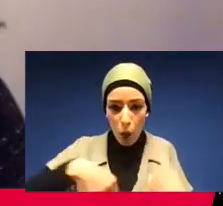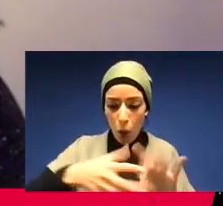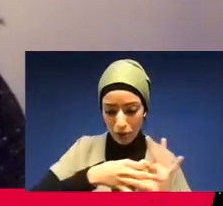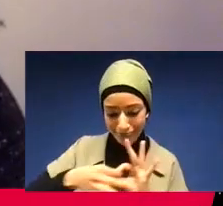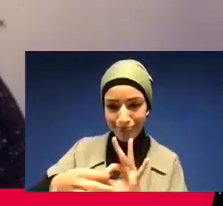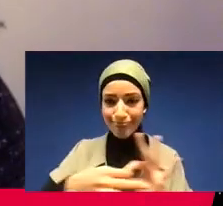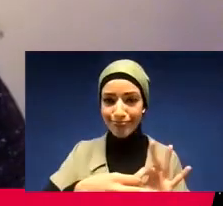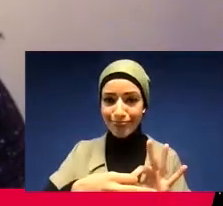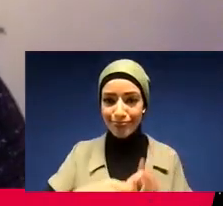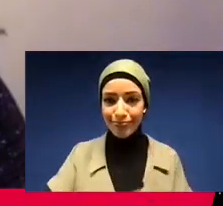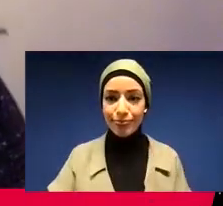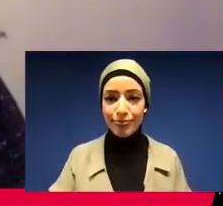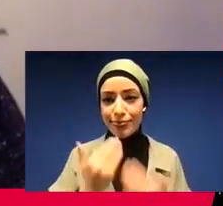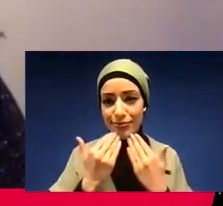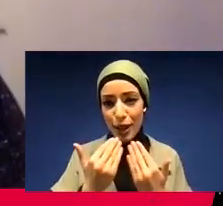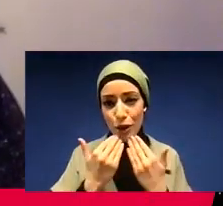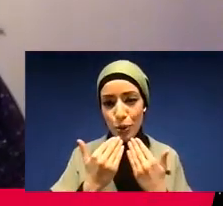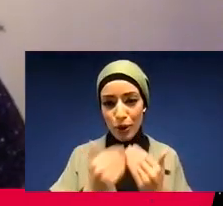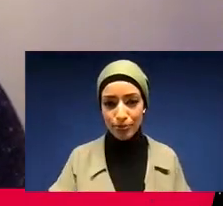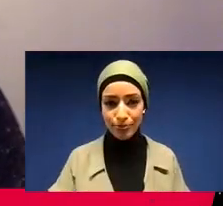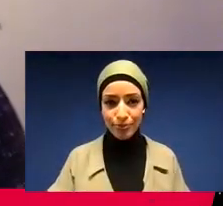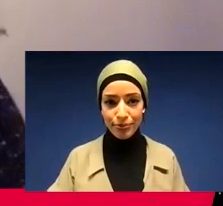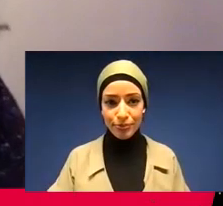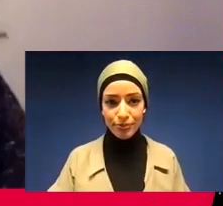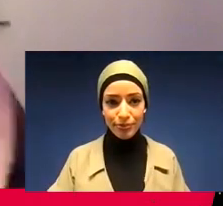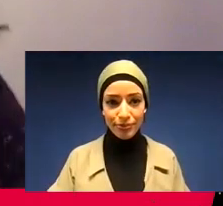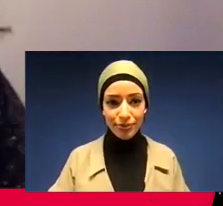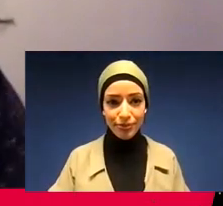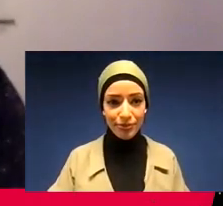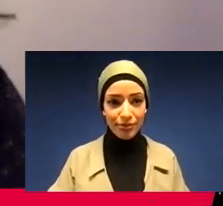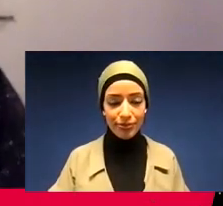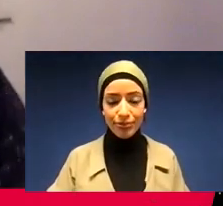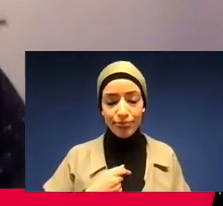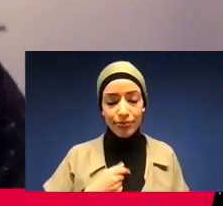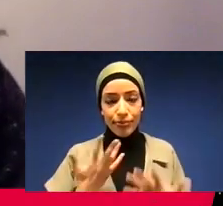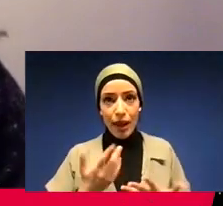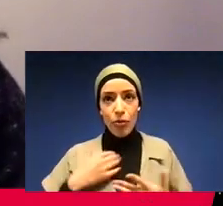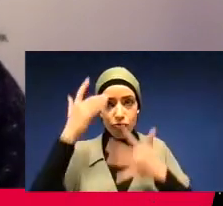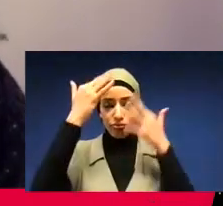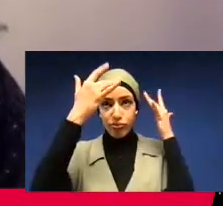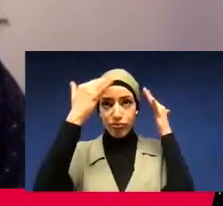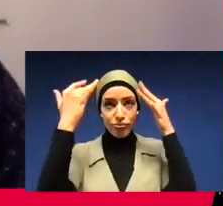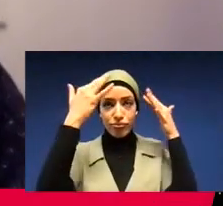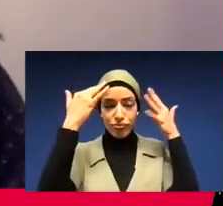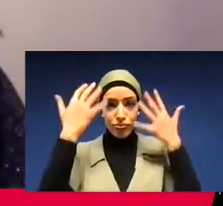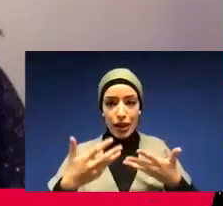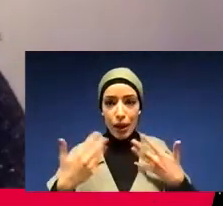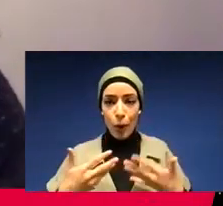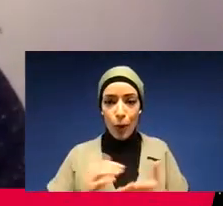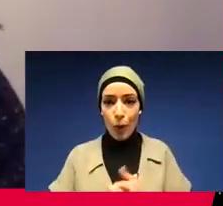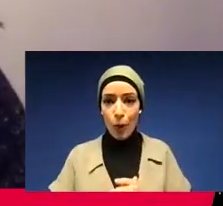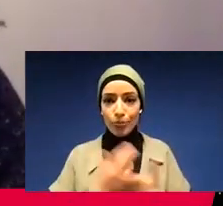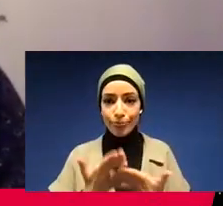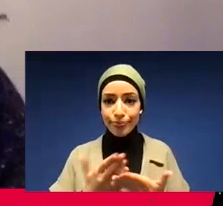realistically. Thank you. That was, yes, sorry, it's left me with a lot to think about here. But we'll